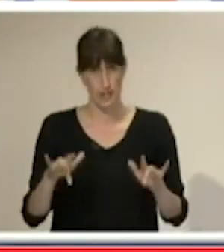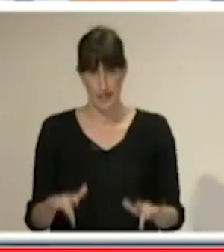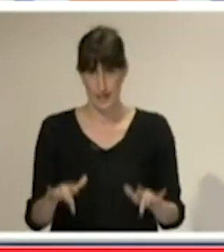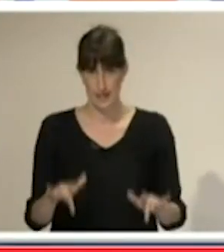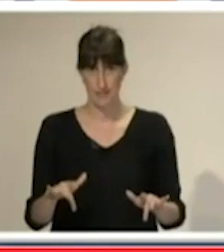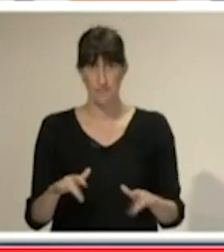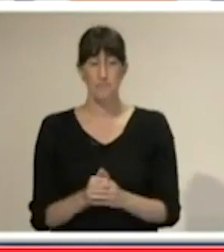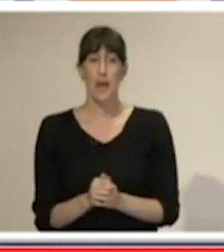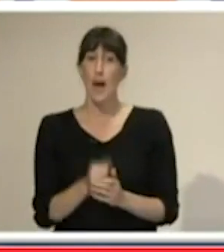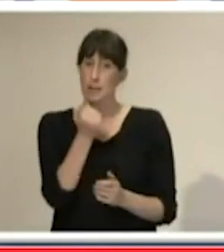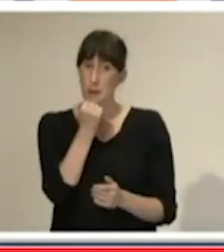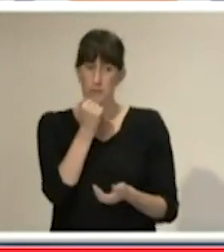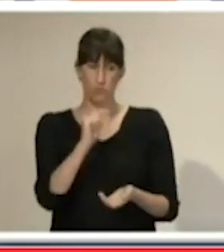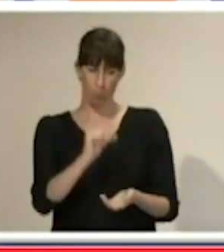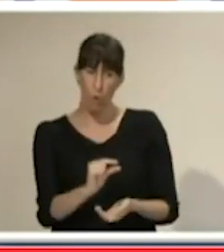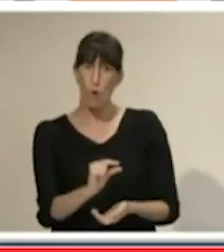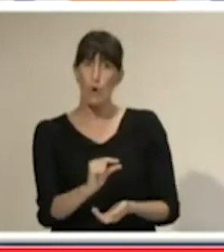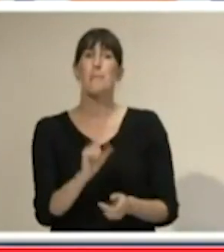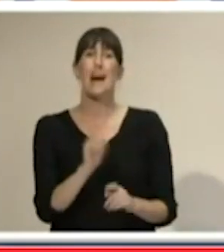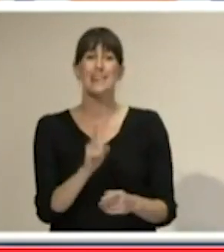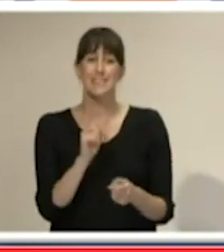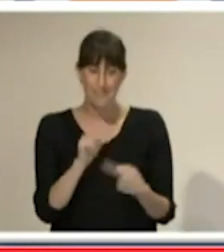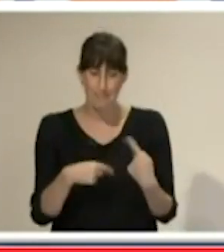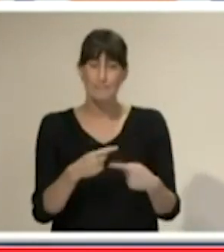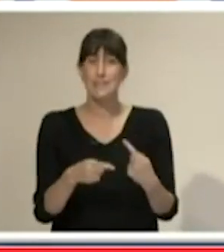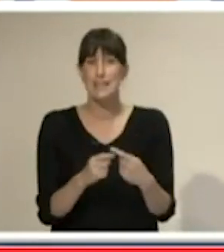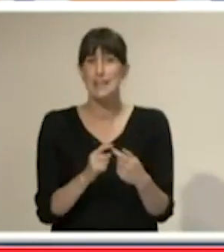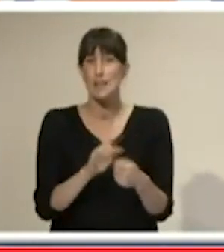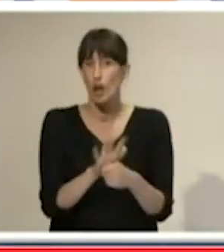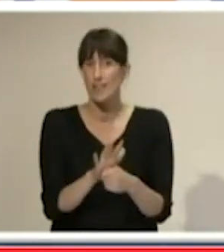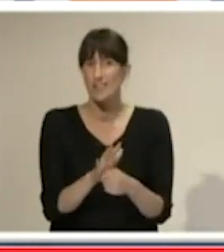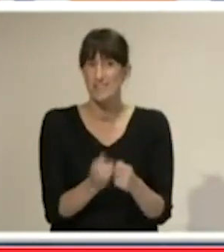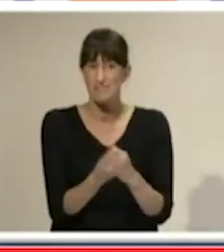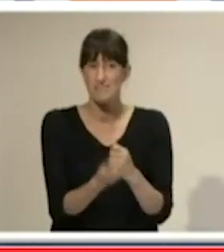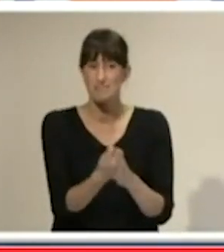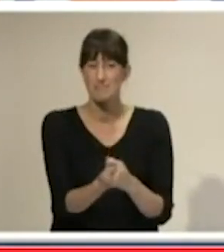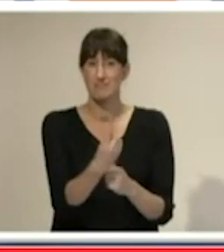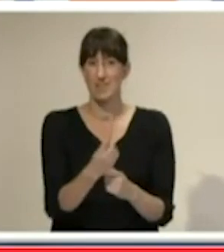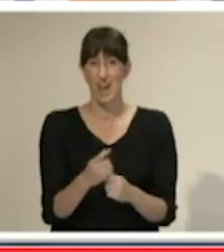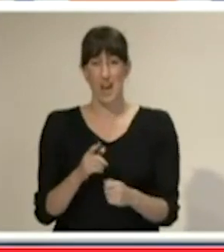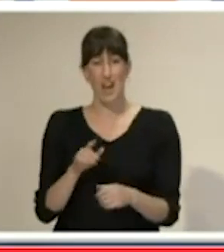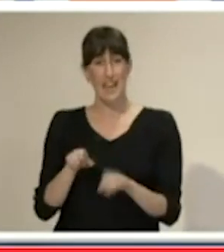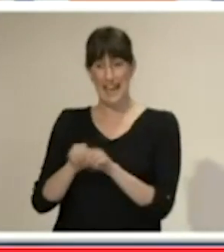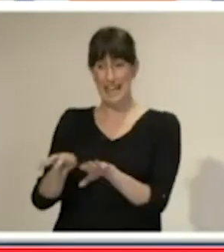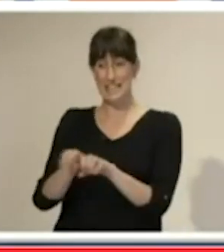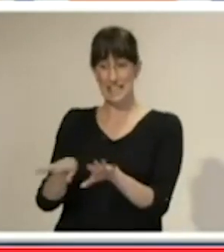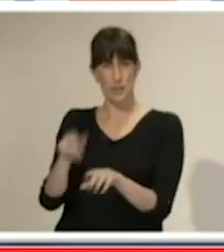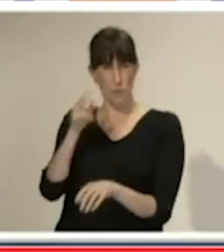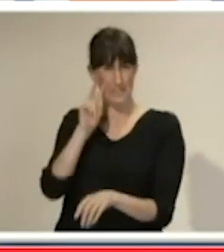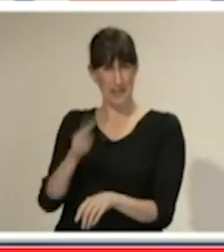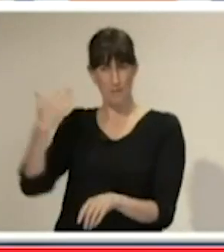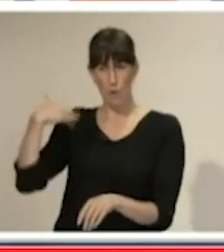and we have seen with our large clusters in New Zealand that it only takes one person to potentially affect